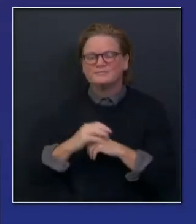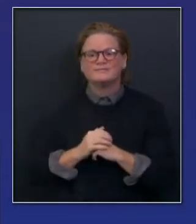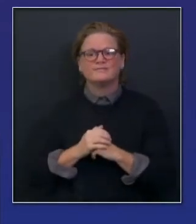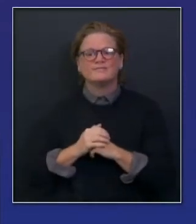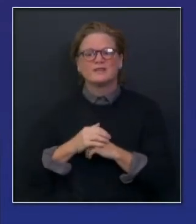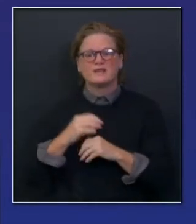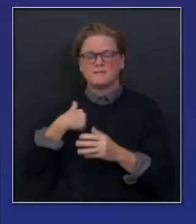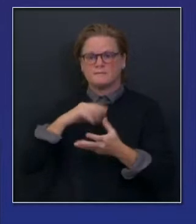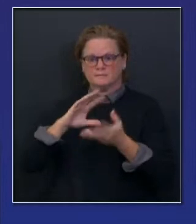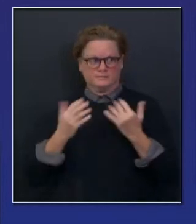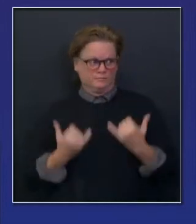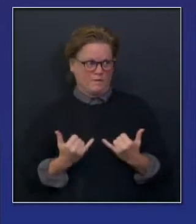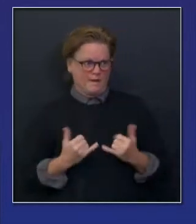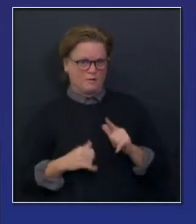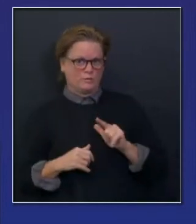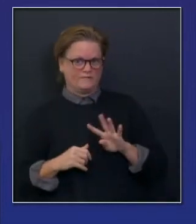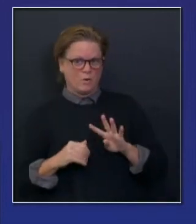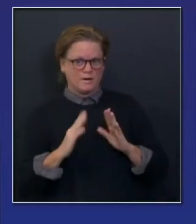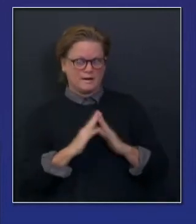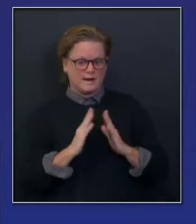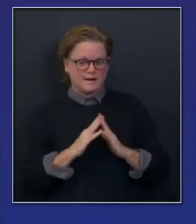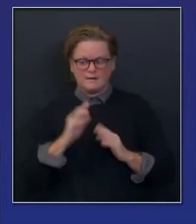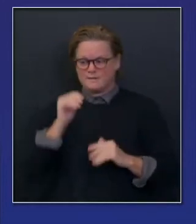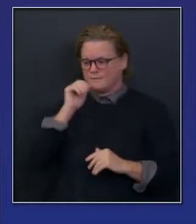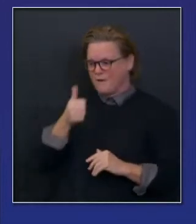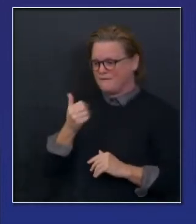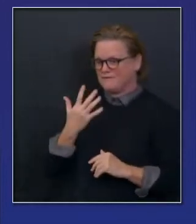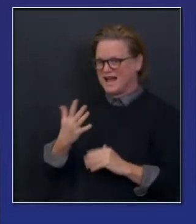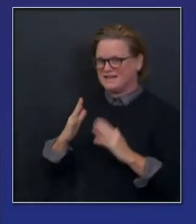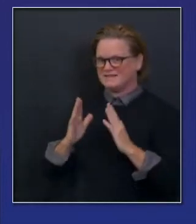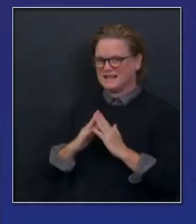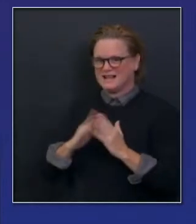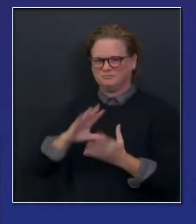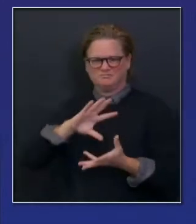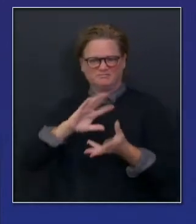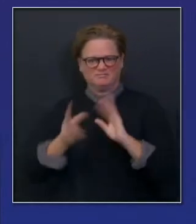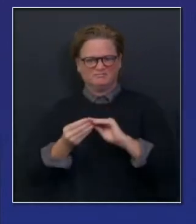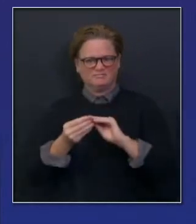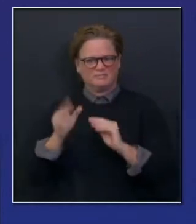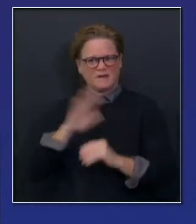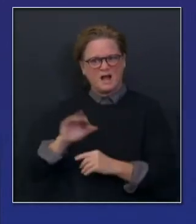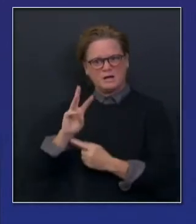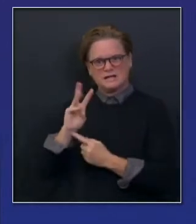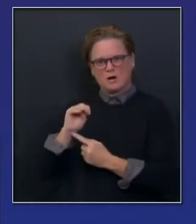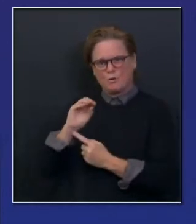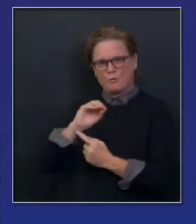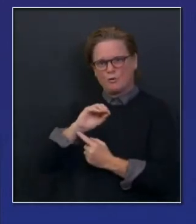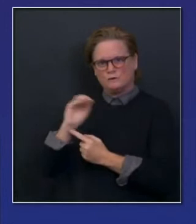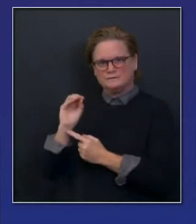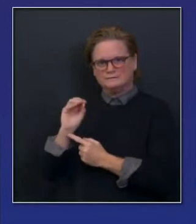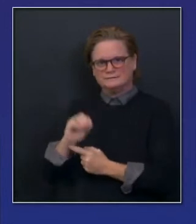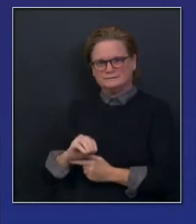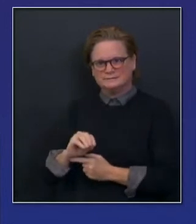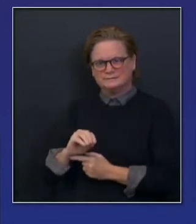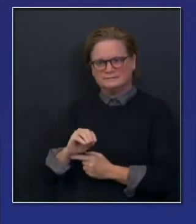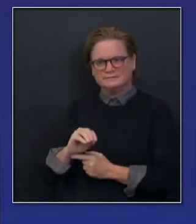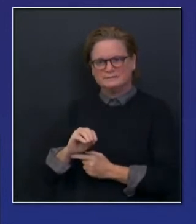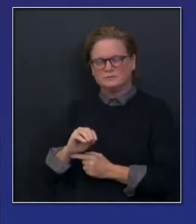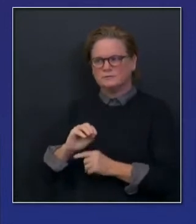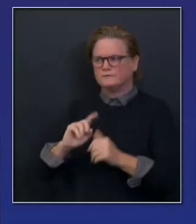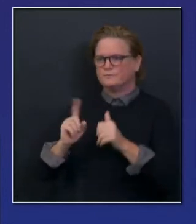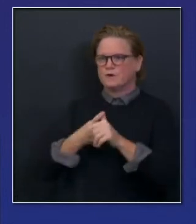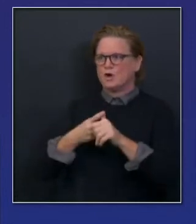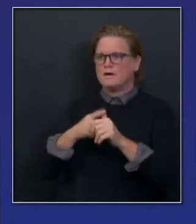vaccines tomorrow. It will represent roughly 60% of the original allotted commitment